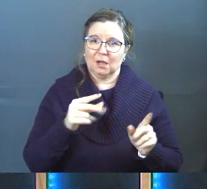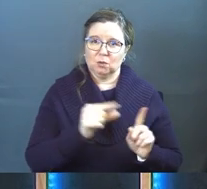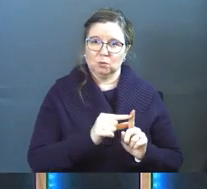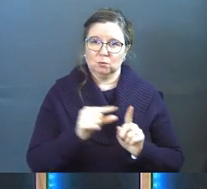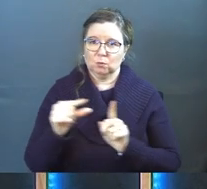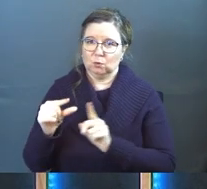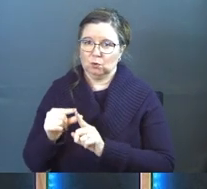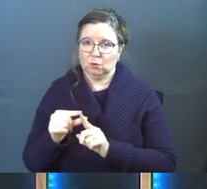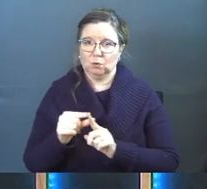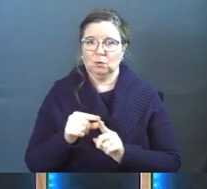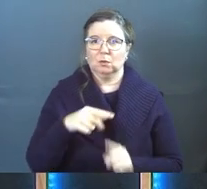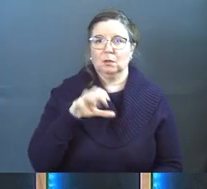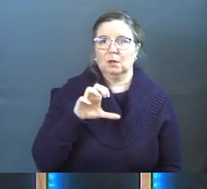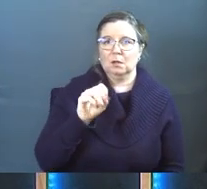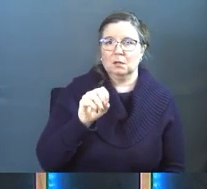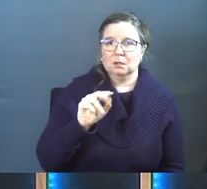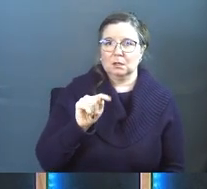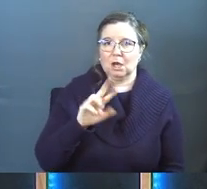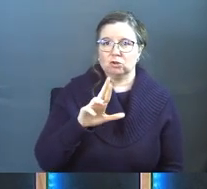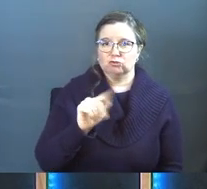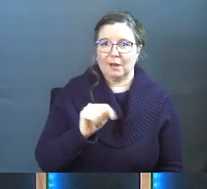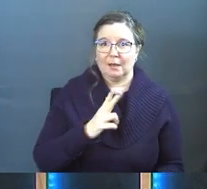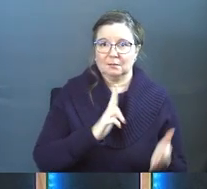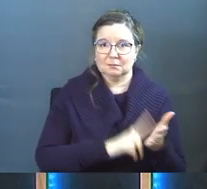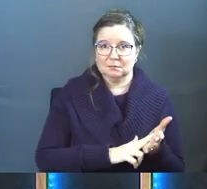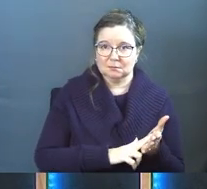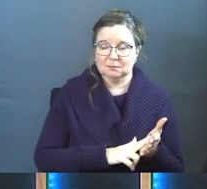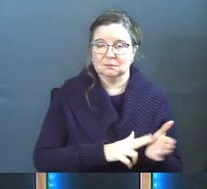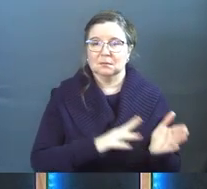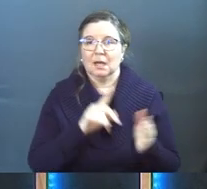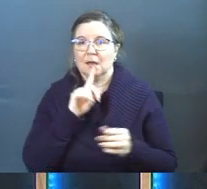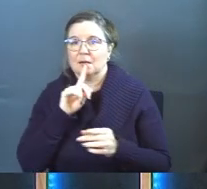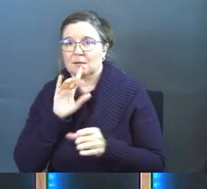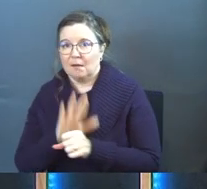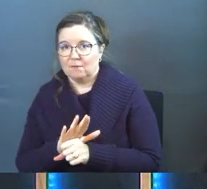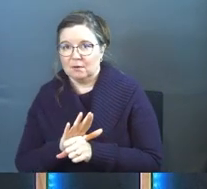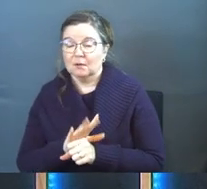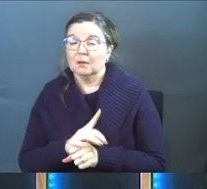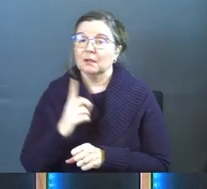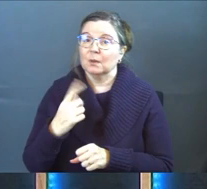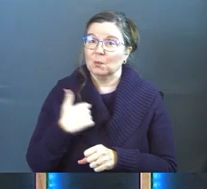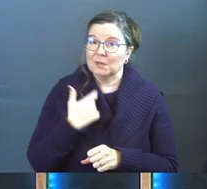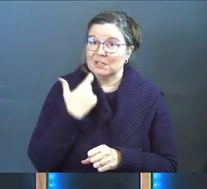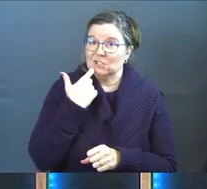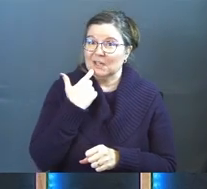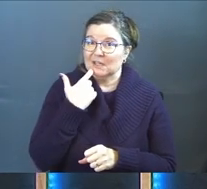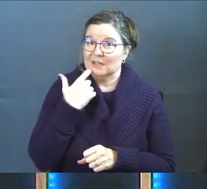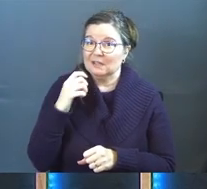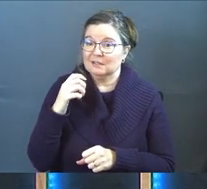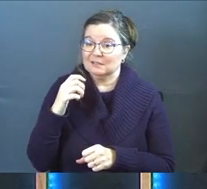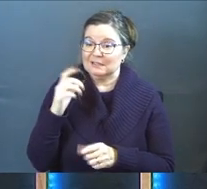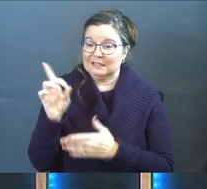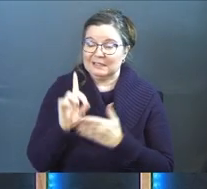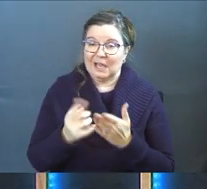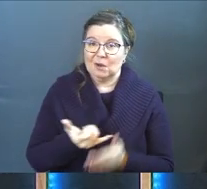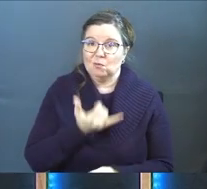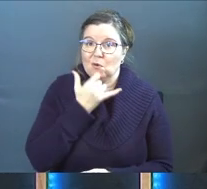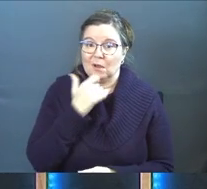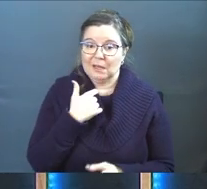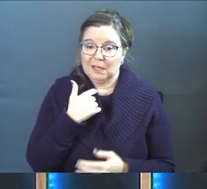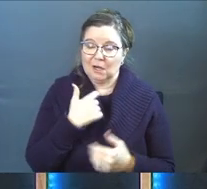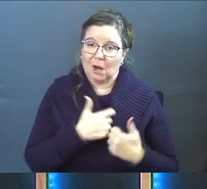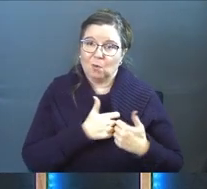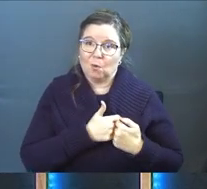We're going to define those words because those words matter. But there's something that we just design wrong into